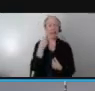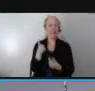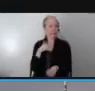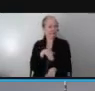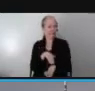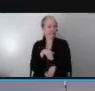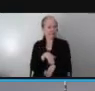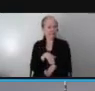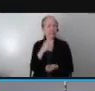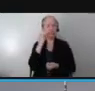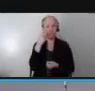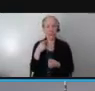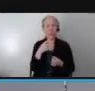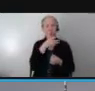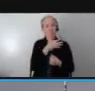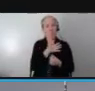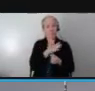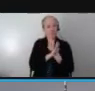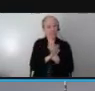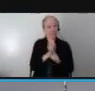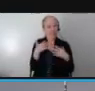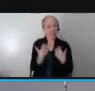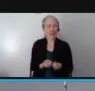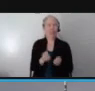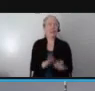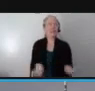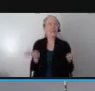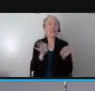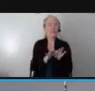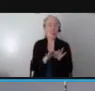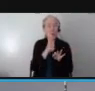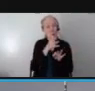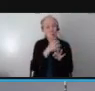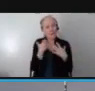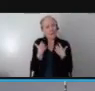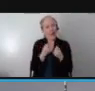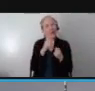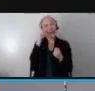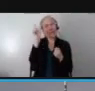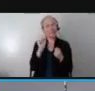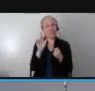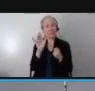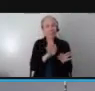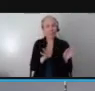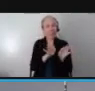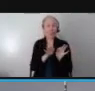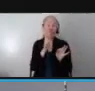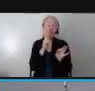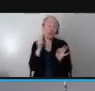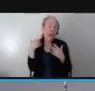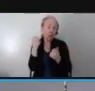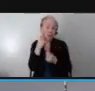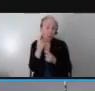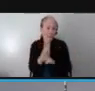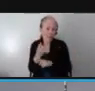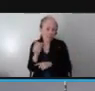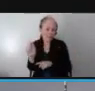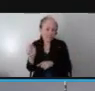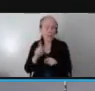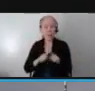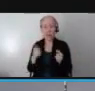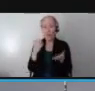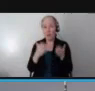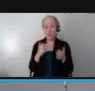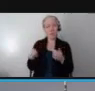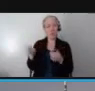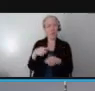because the health of women are very important, especially the health of women in space. The health of everyone in space is important. But these are things that maybe you always